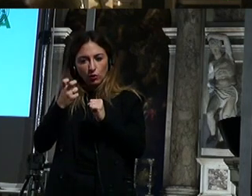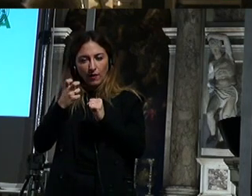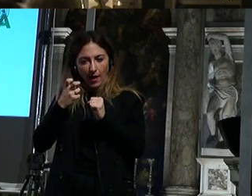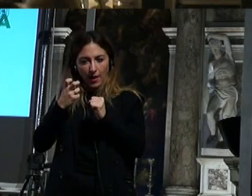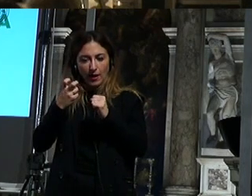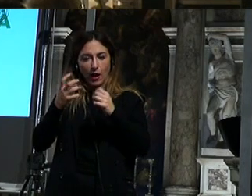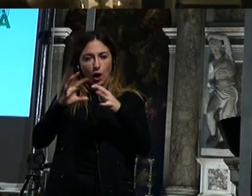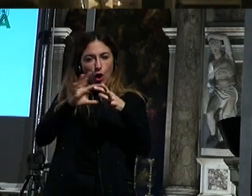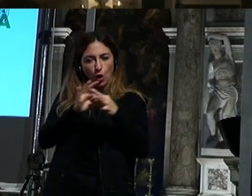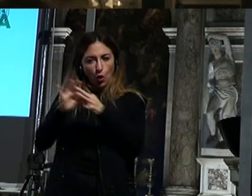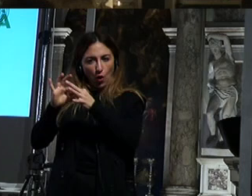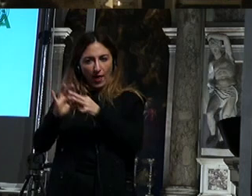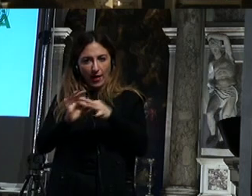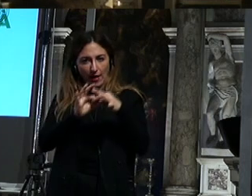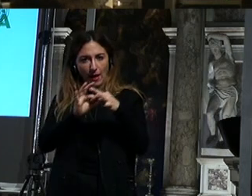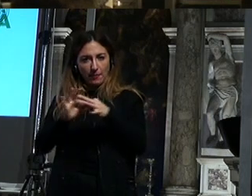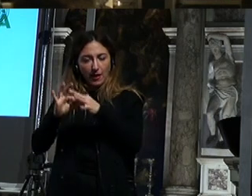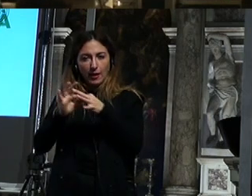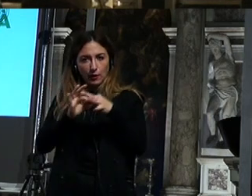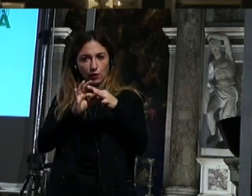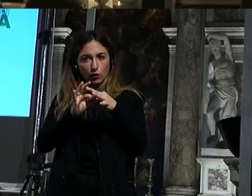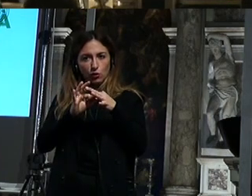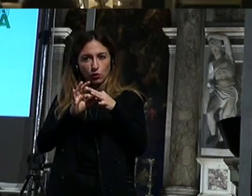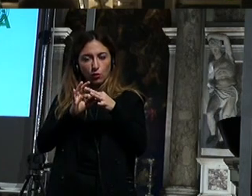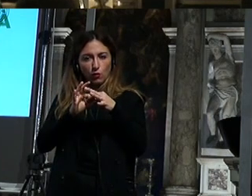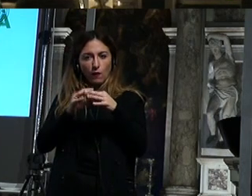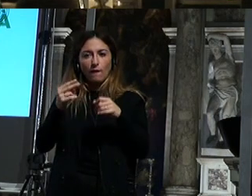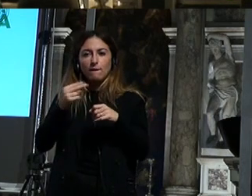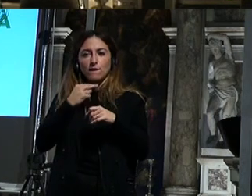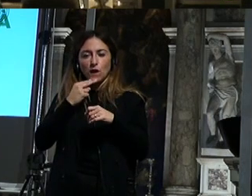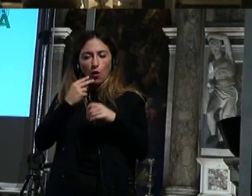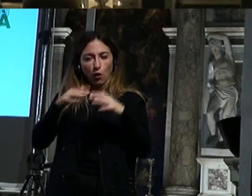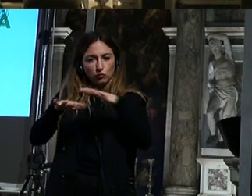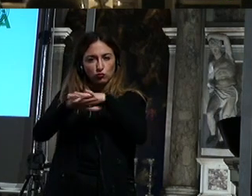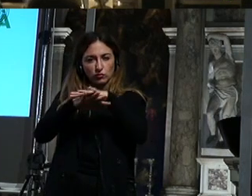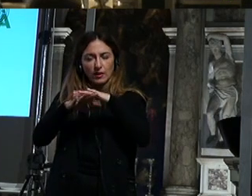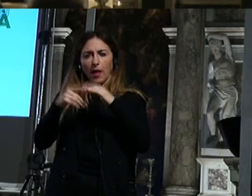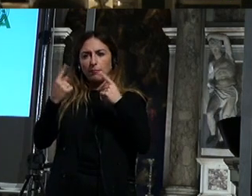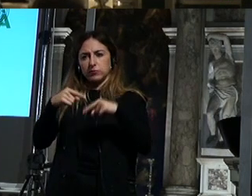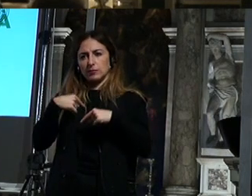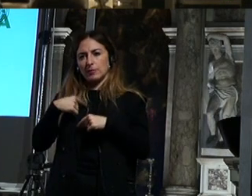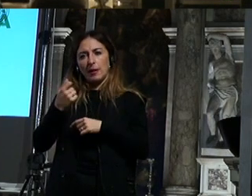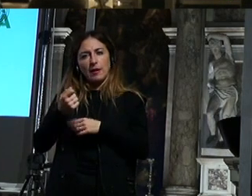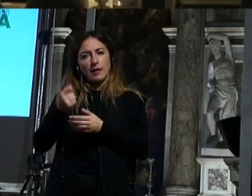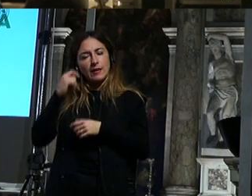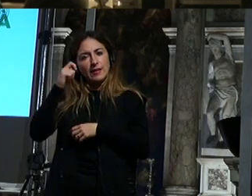is really very interesting as a novelist. So my novels tend to be